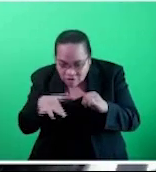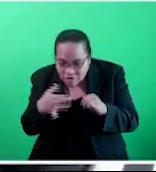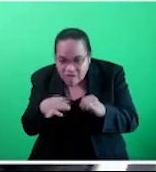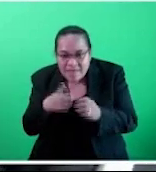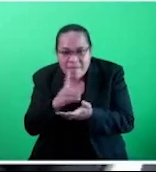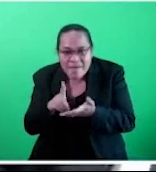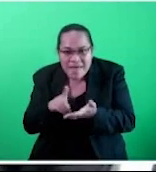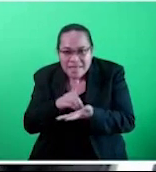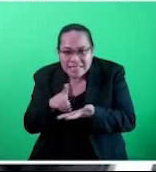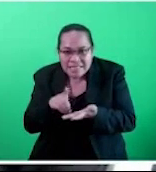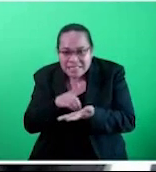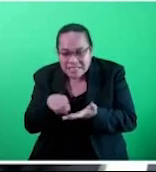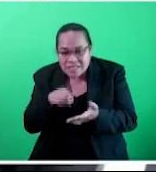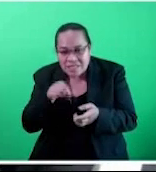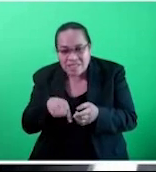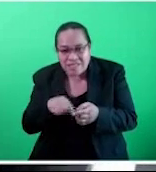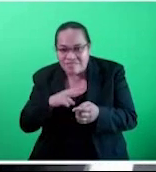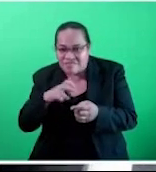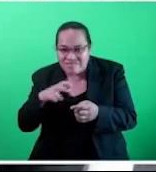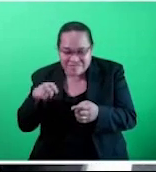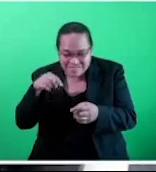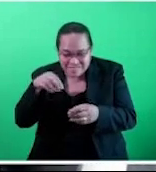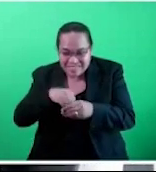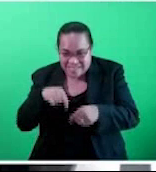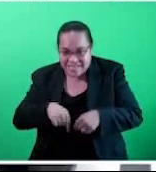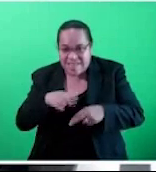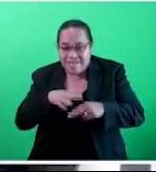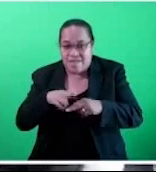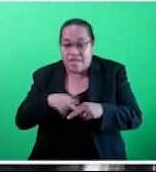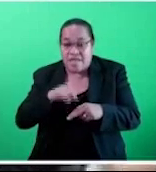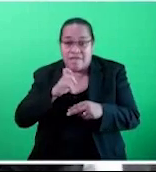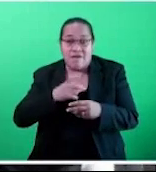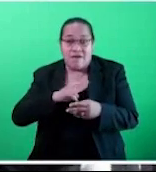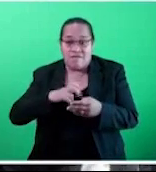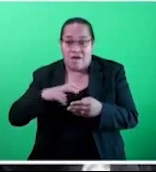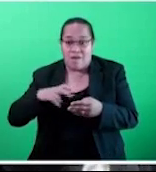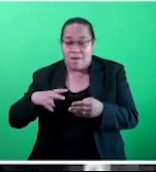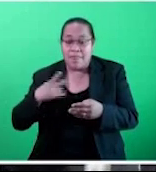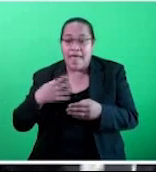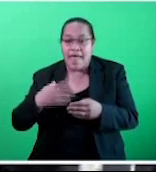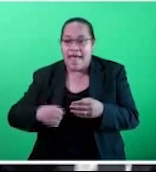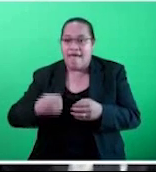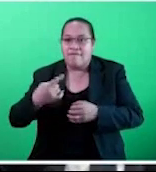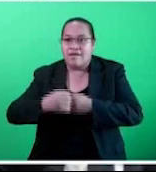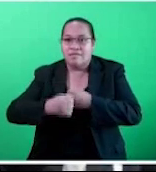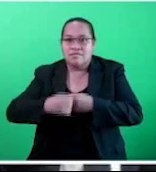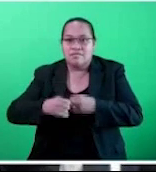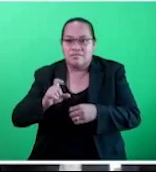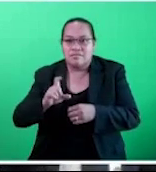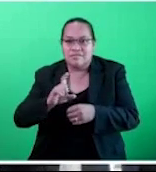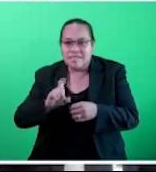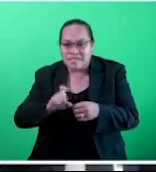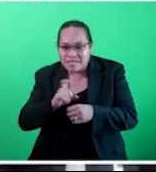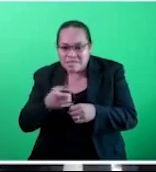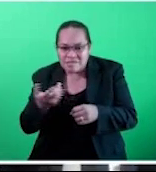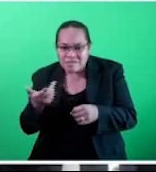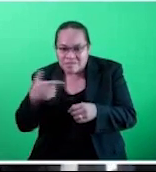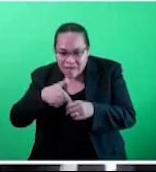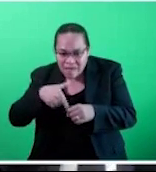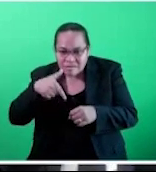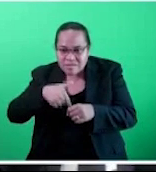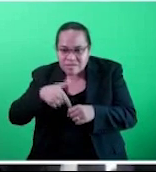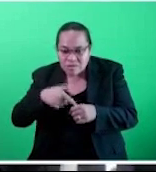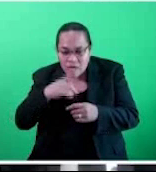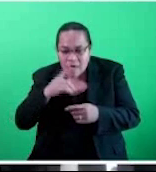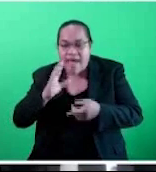diseases in Fiji. For viral infections, the laboratories at our divisional and subdivisional hospitals have